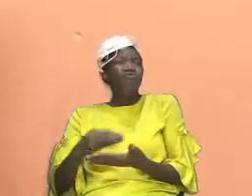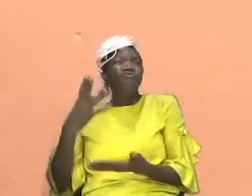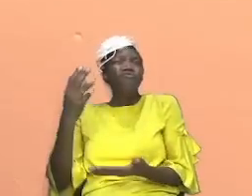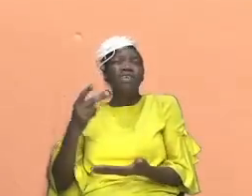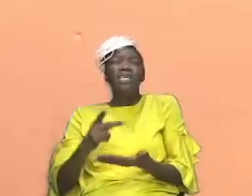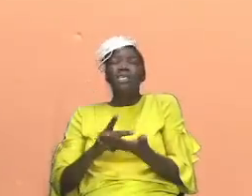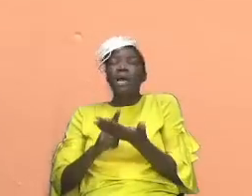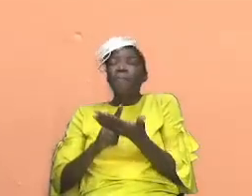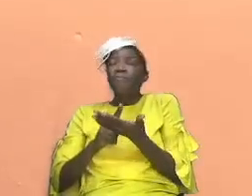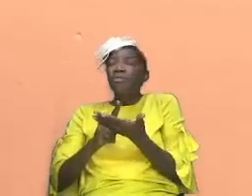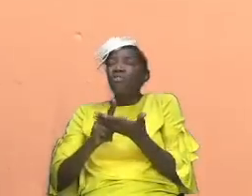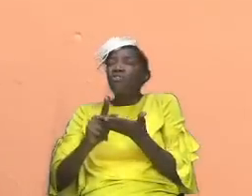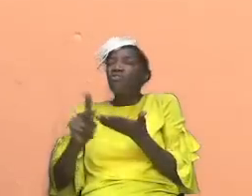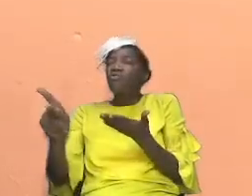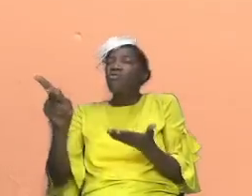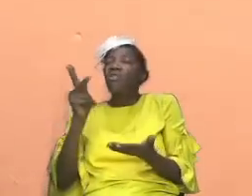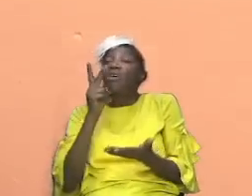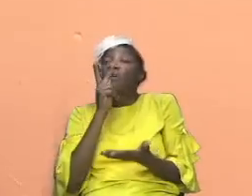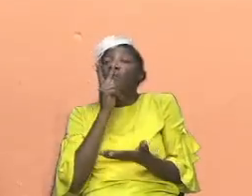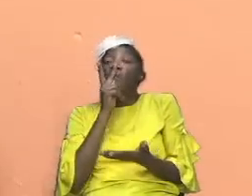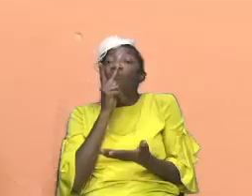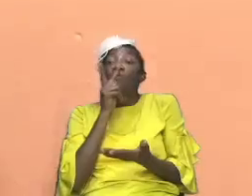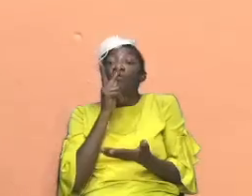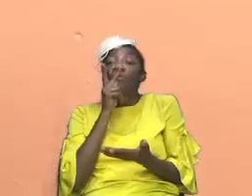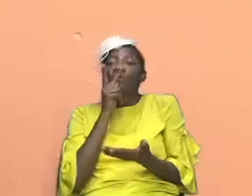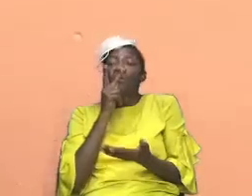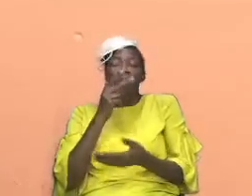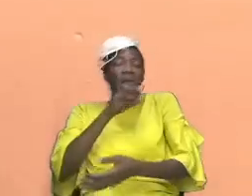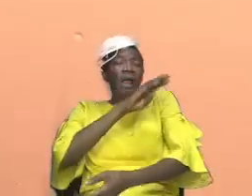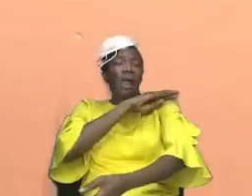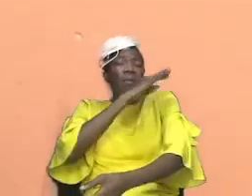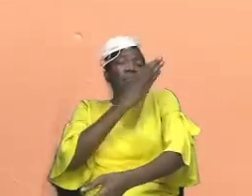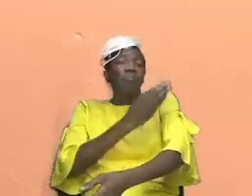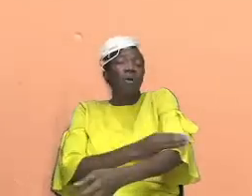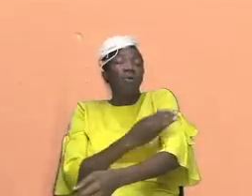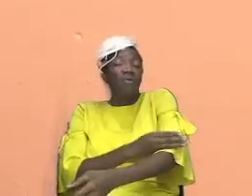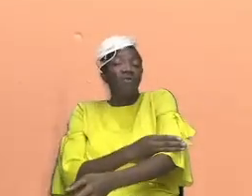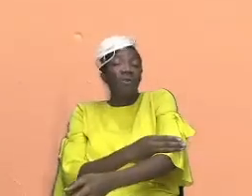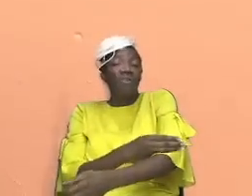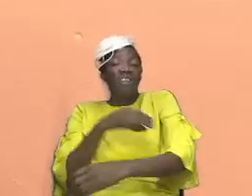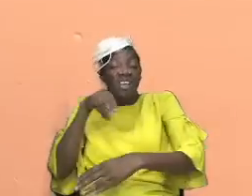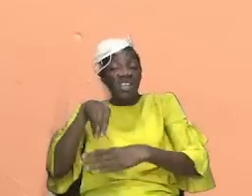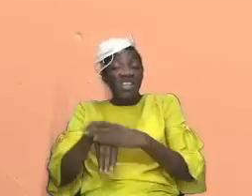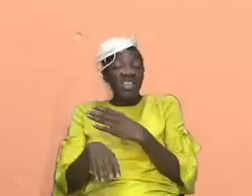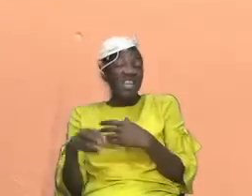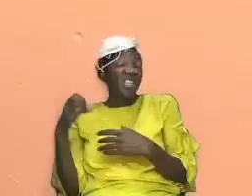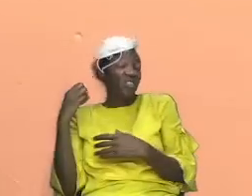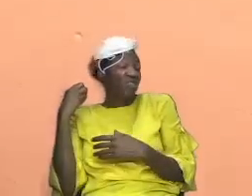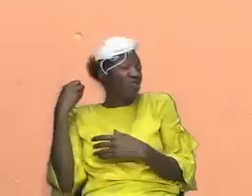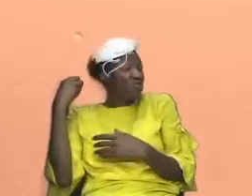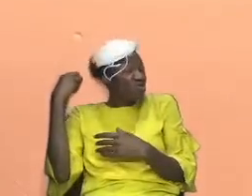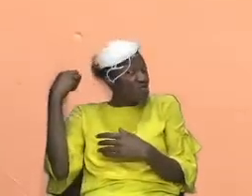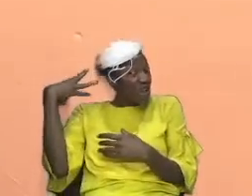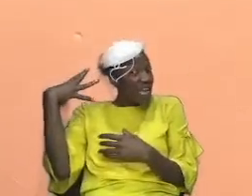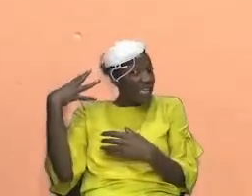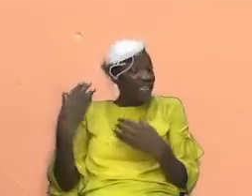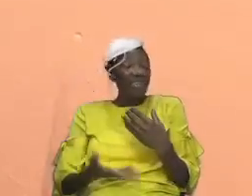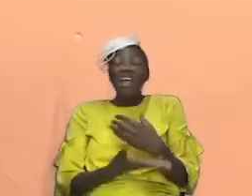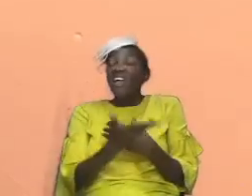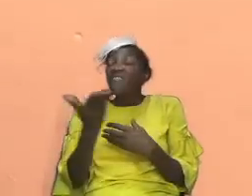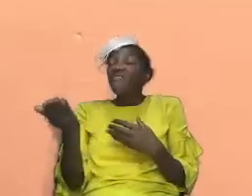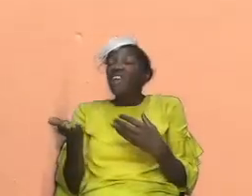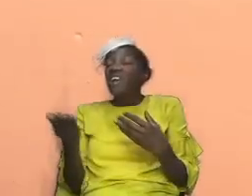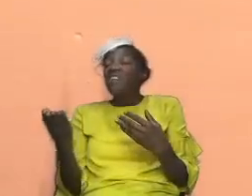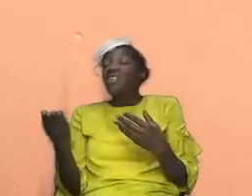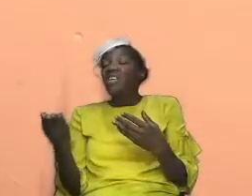so powerful, even within this framework of grace, there are some things that we